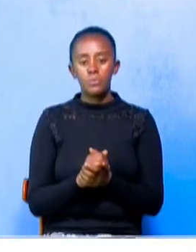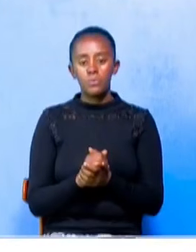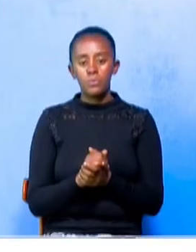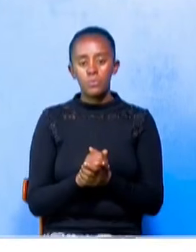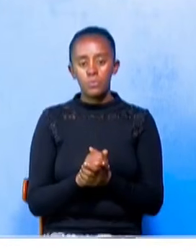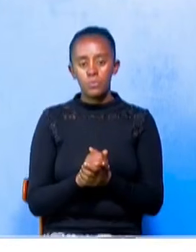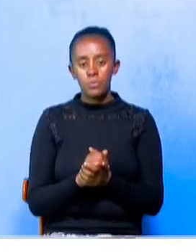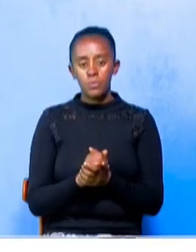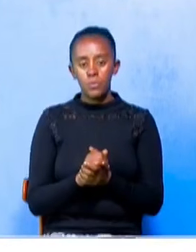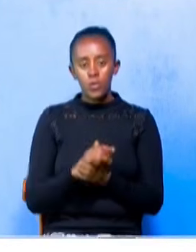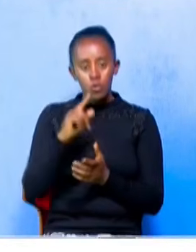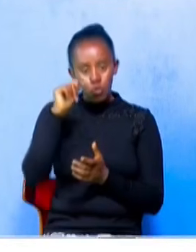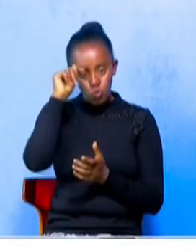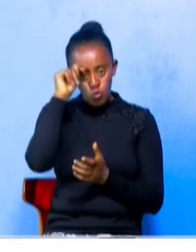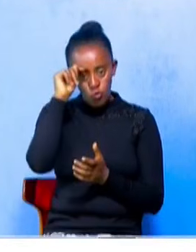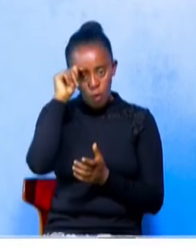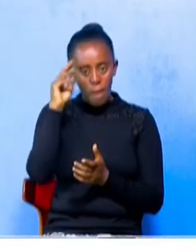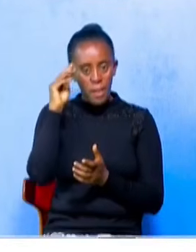Tufameta.